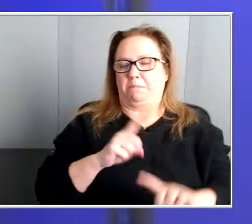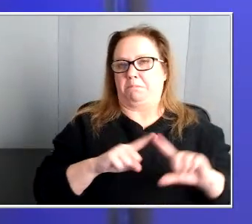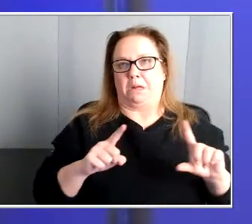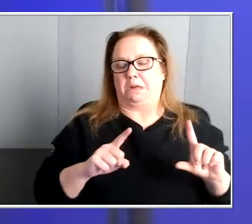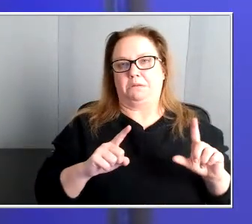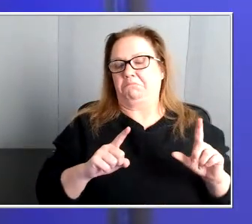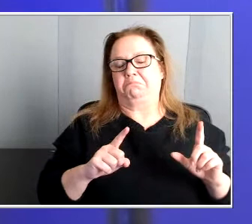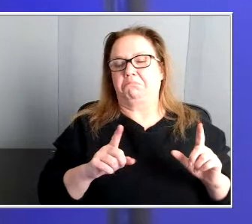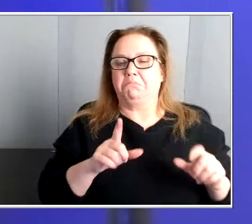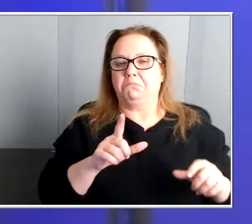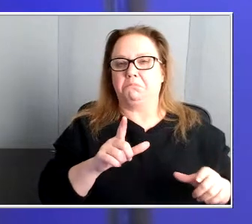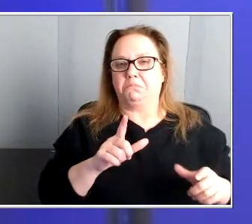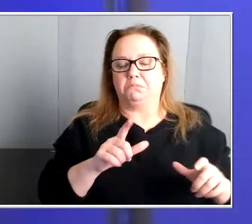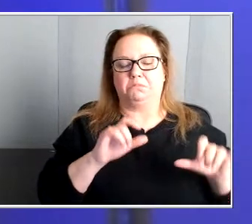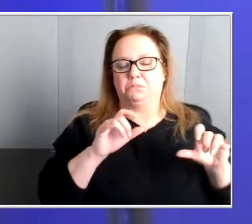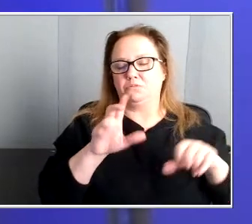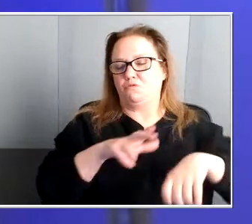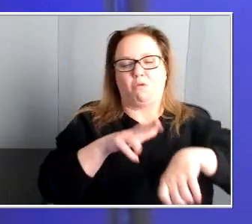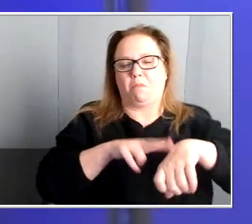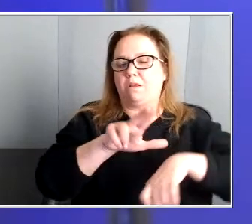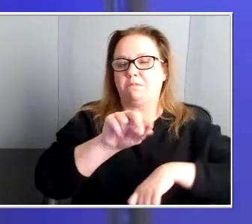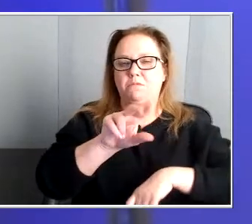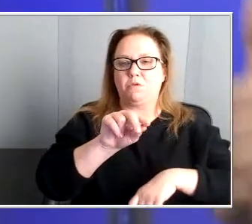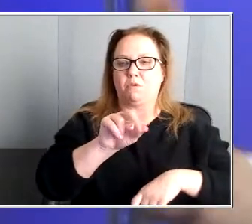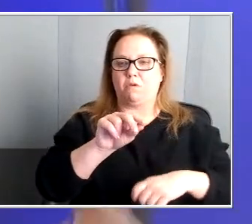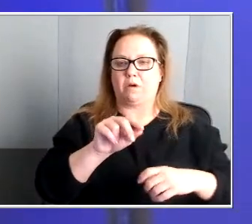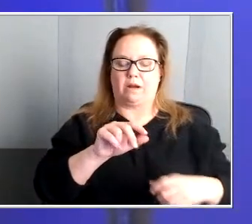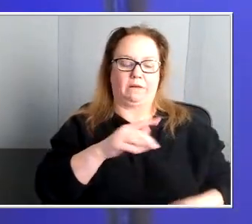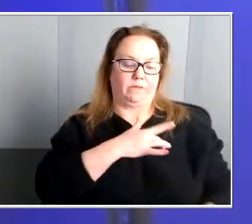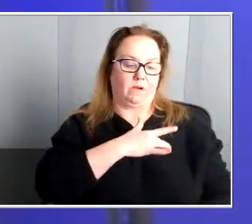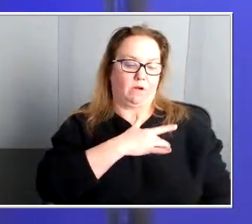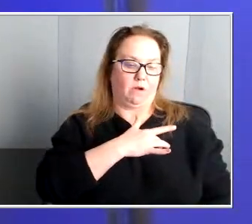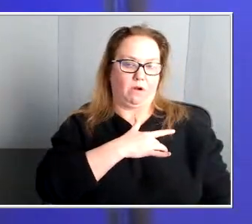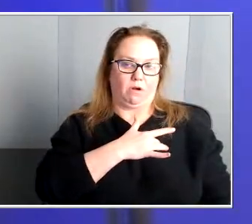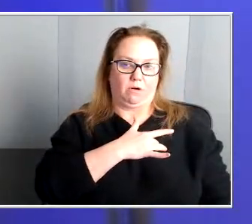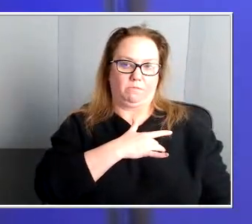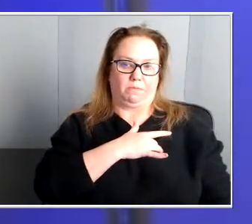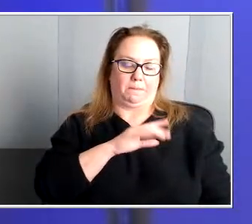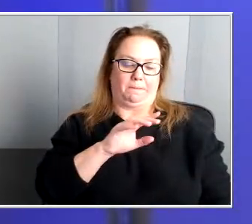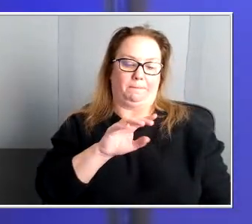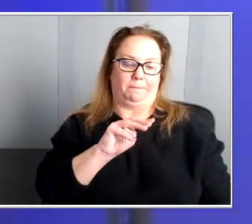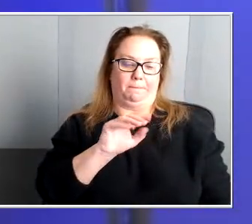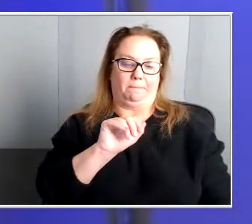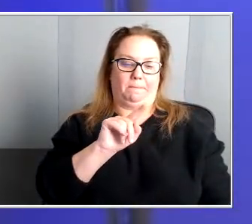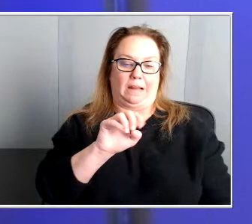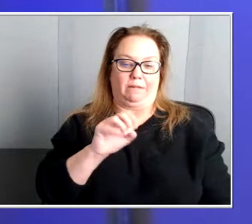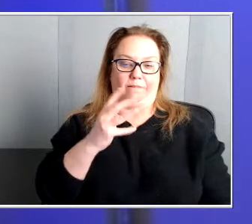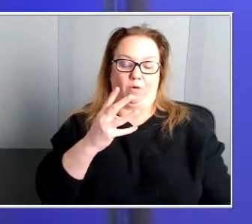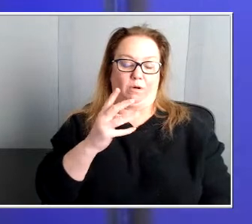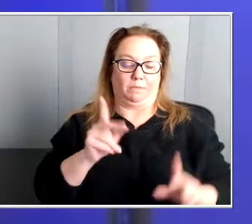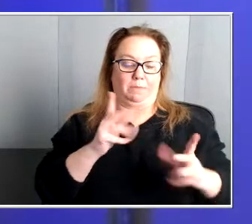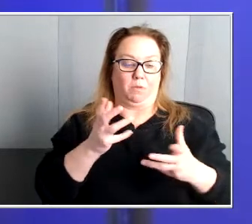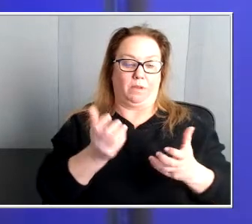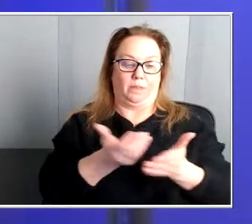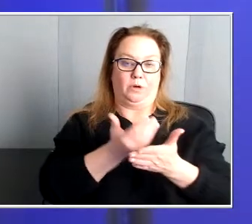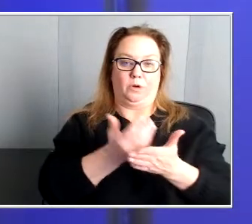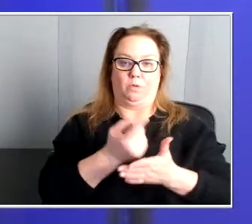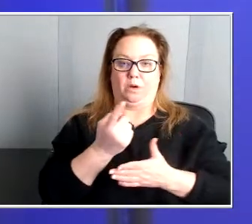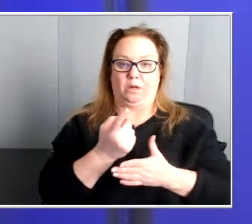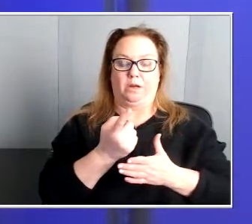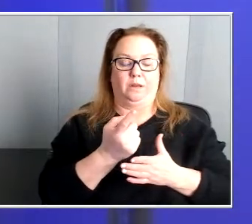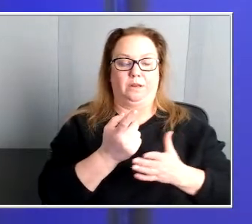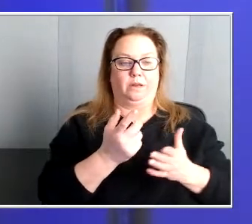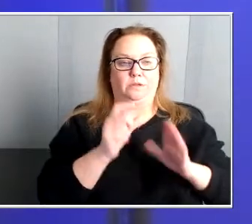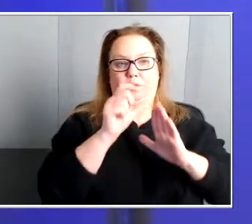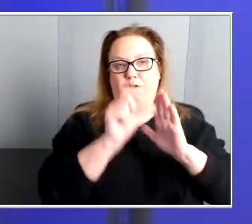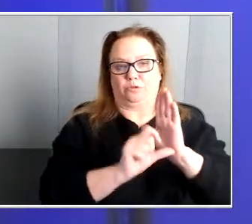that is done routinely if there was, say, the HeartMate 4 came out and everybody wants the newfangled thing, that we would put people through a surgery